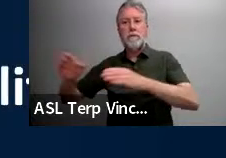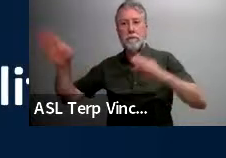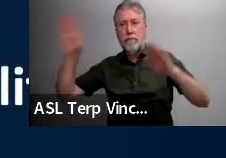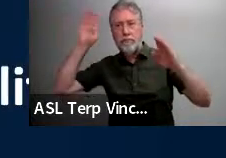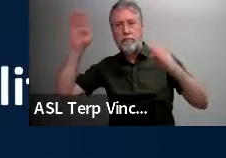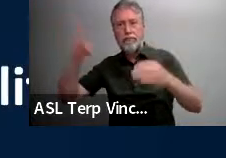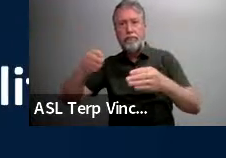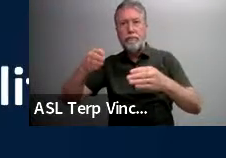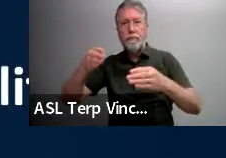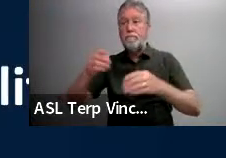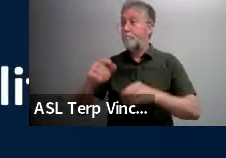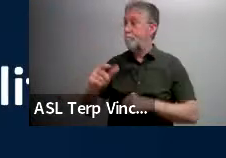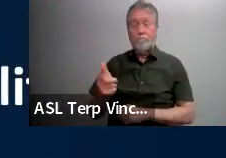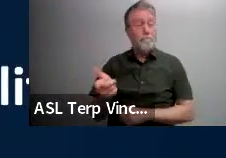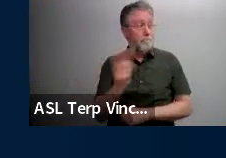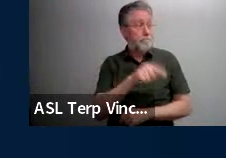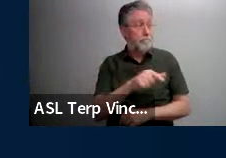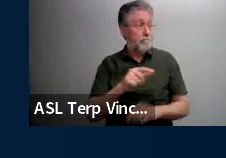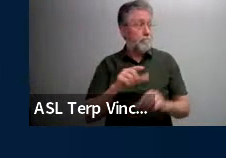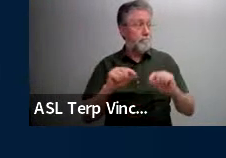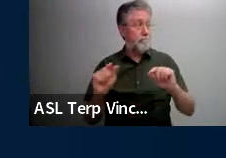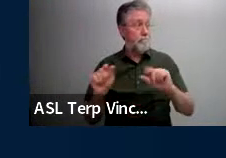we can head to the next slide.